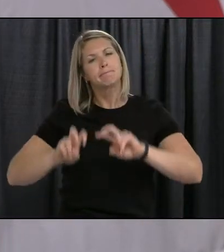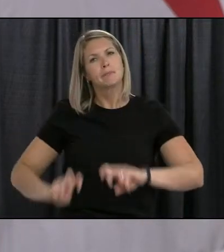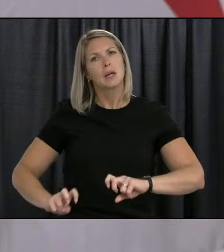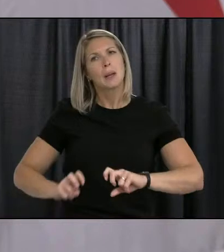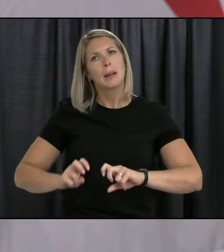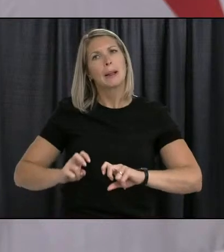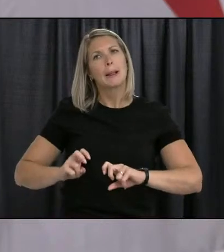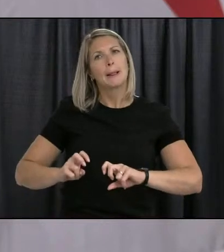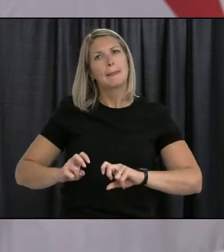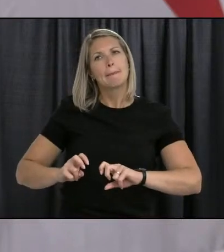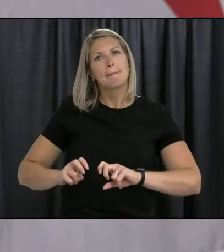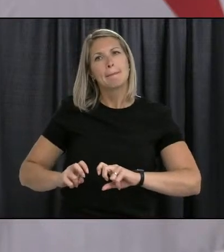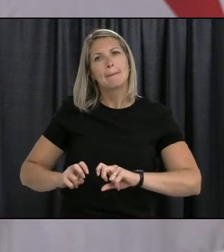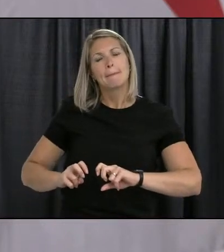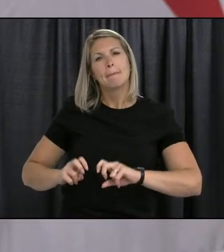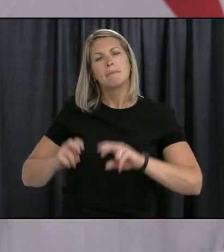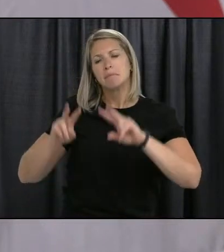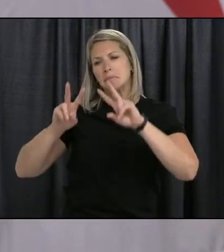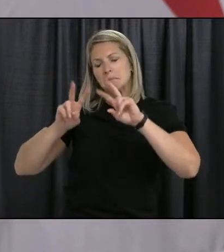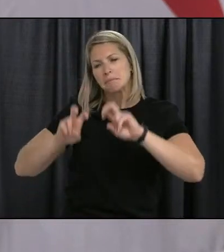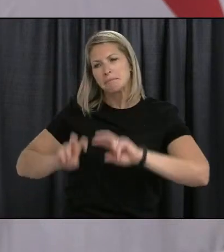we get the most